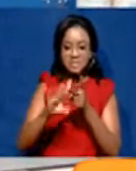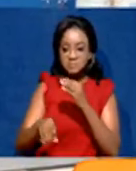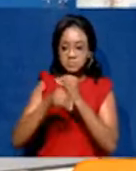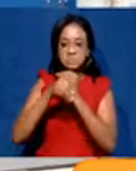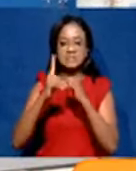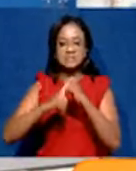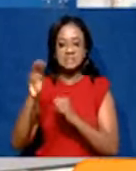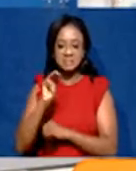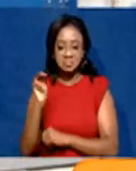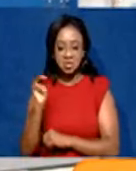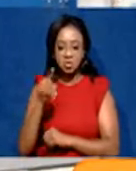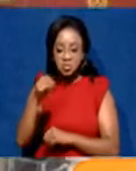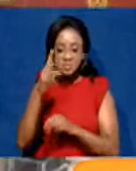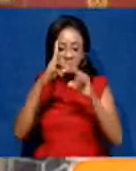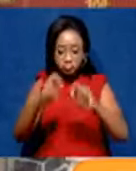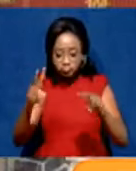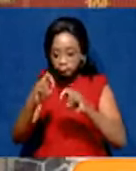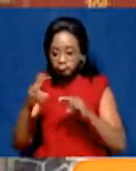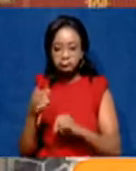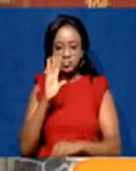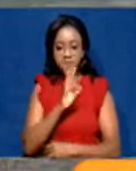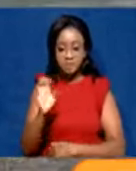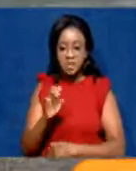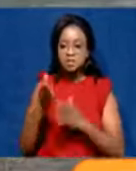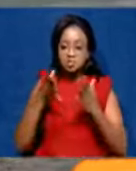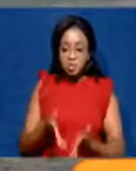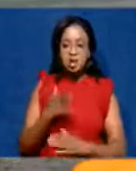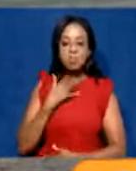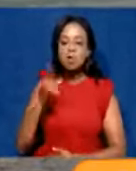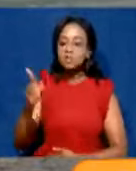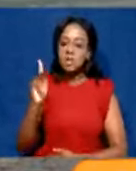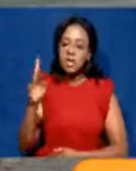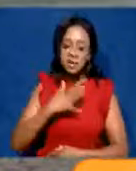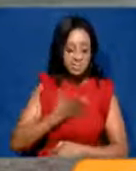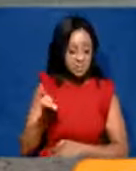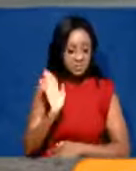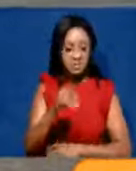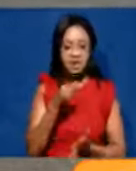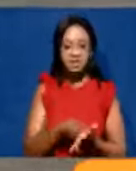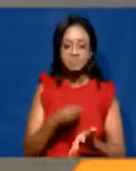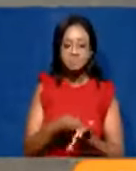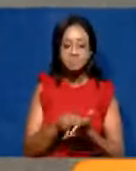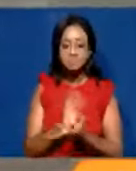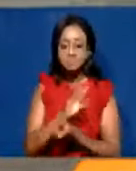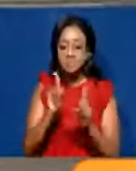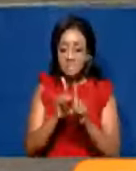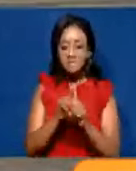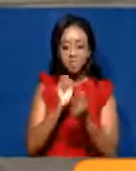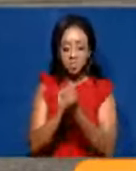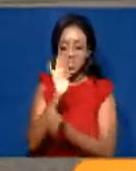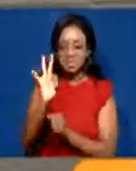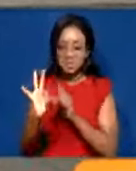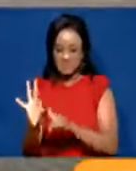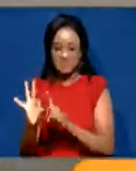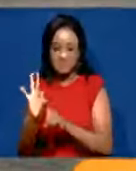million shillings as inspection fee. The importer now wants KRA to pay back money equivalent to the 13 containers that have